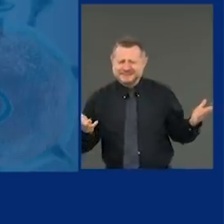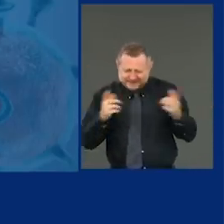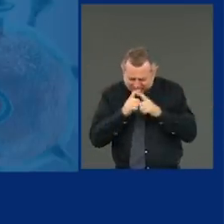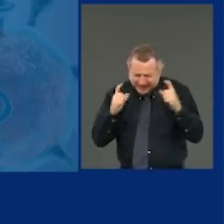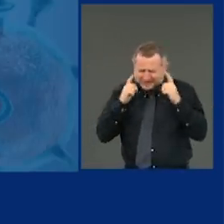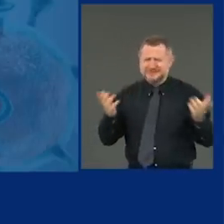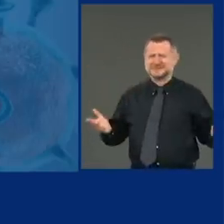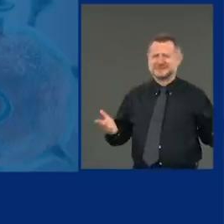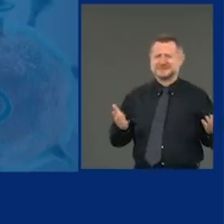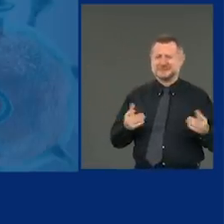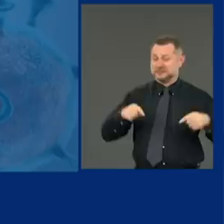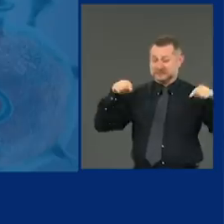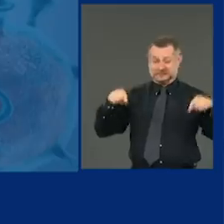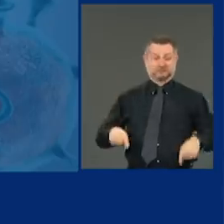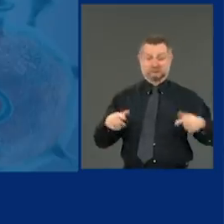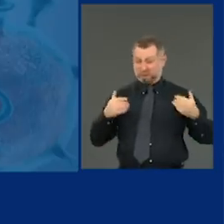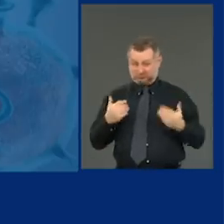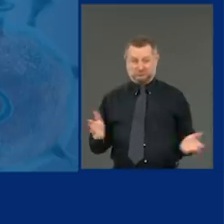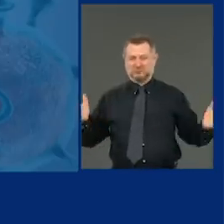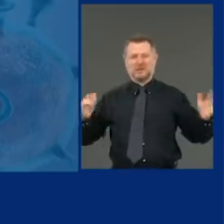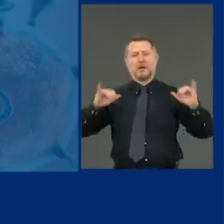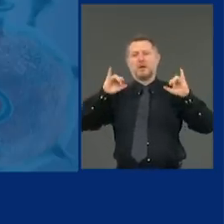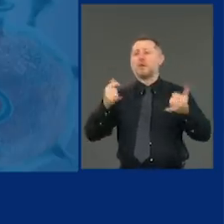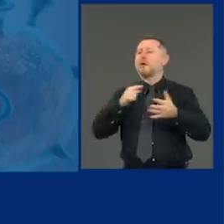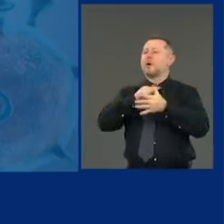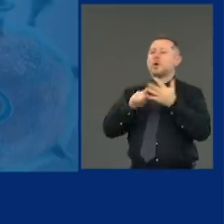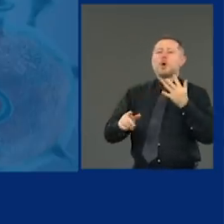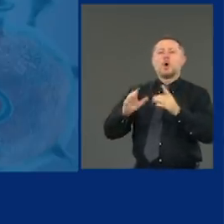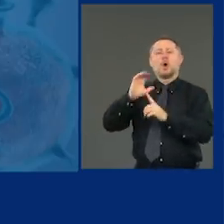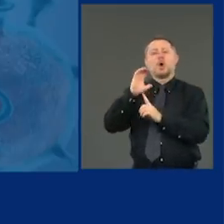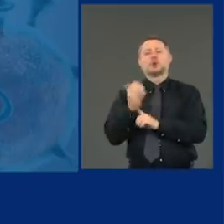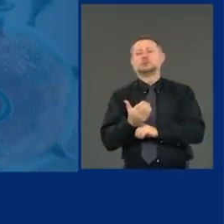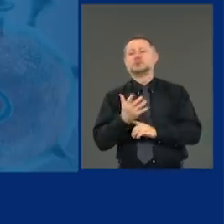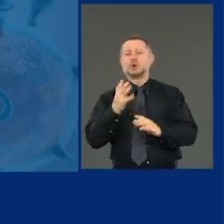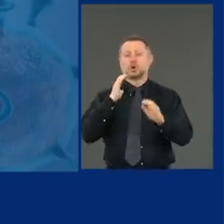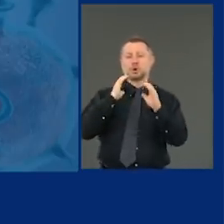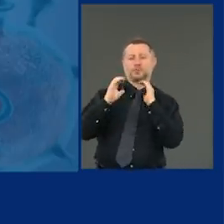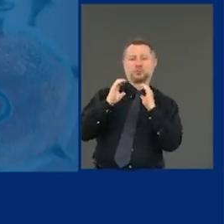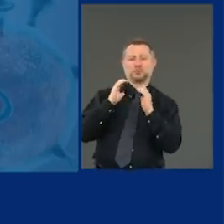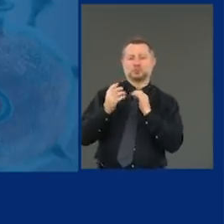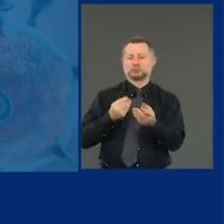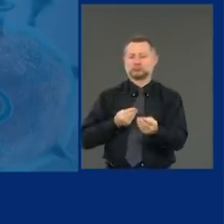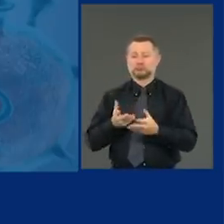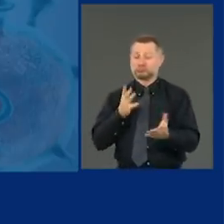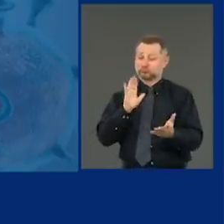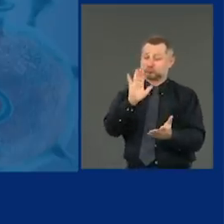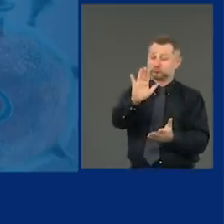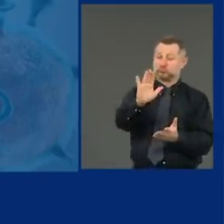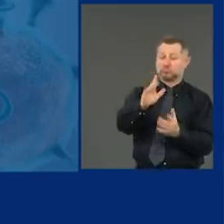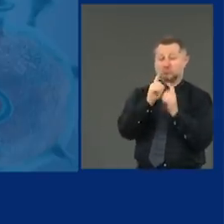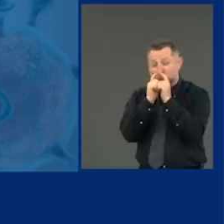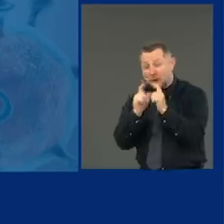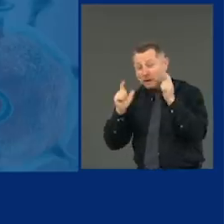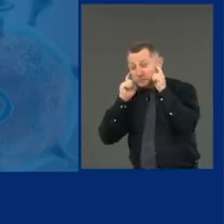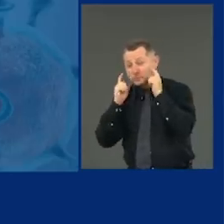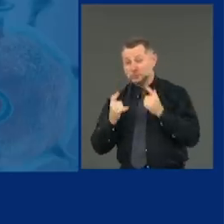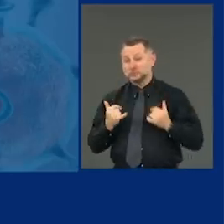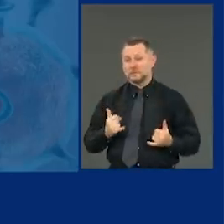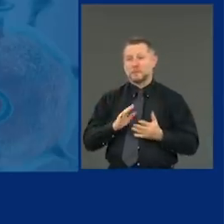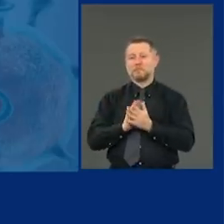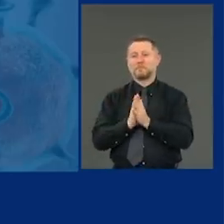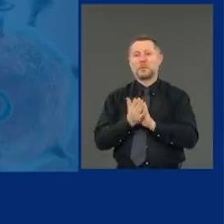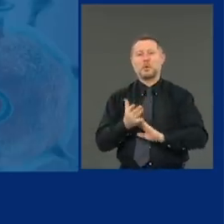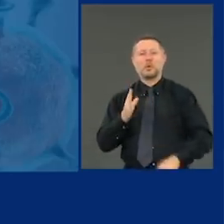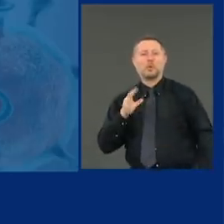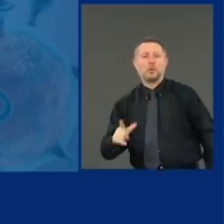this is almost a point of cultural communication. wearing a mask is now cool. I believe